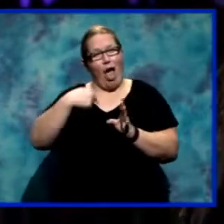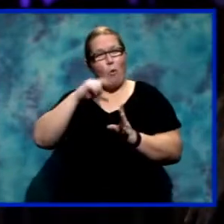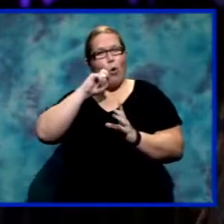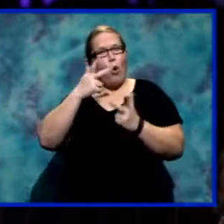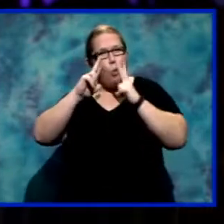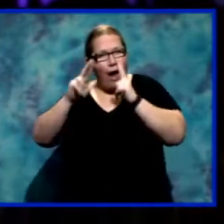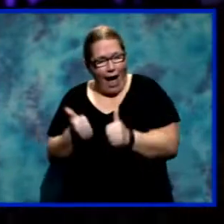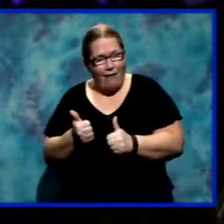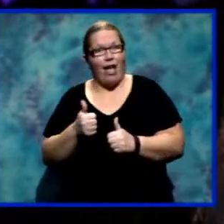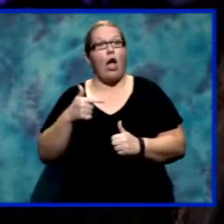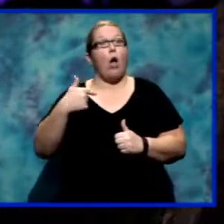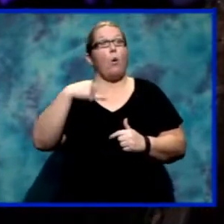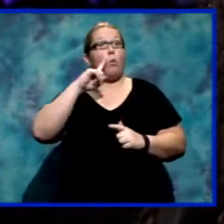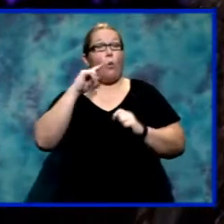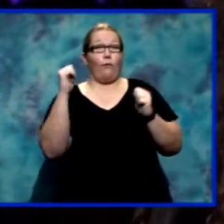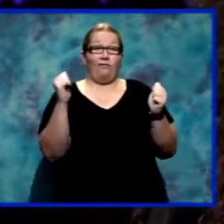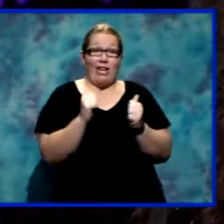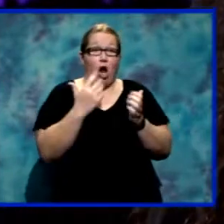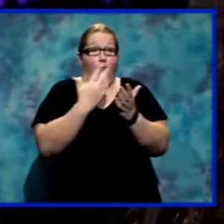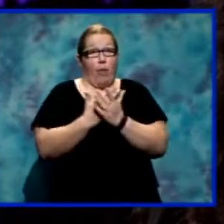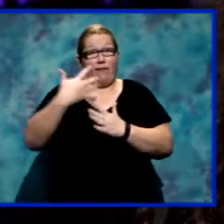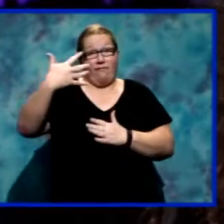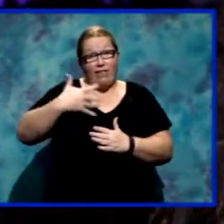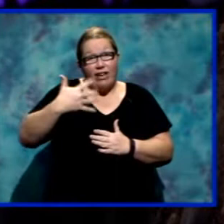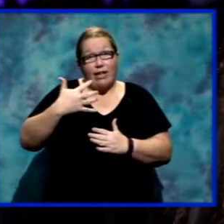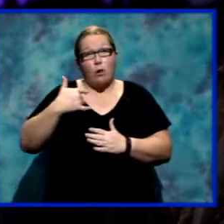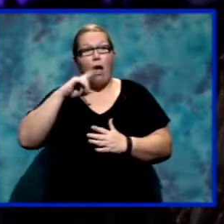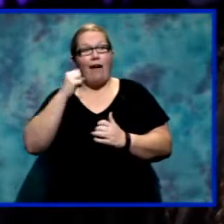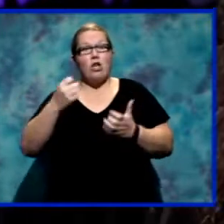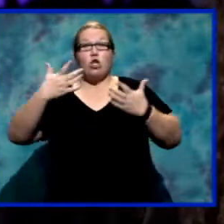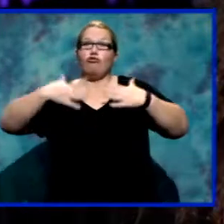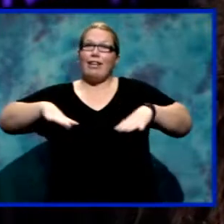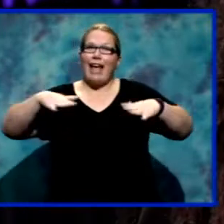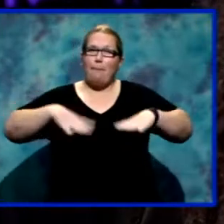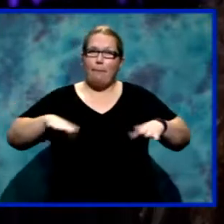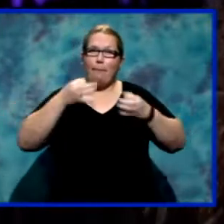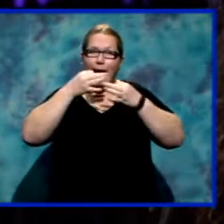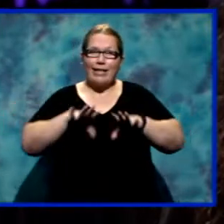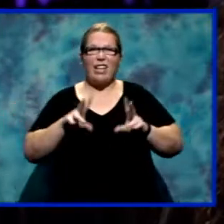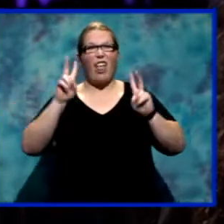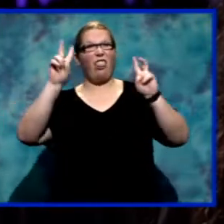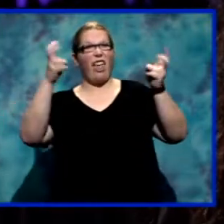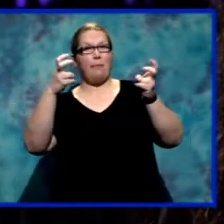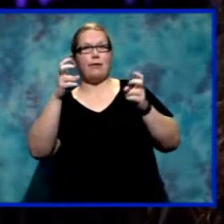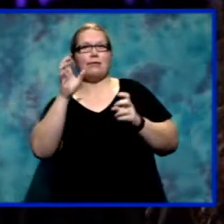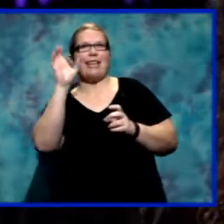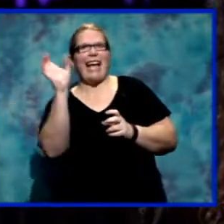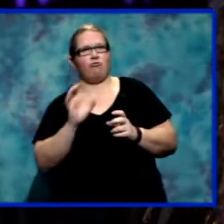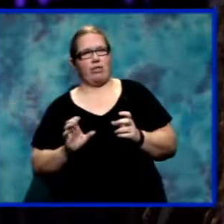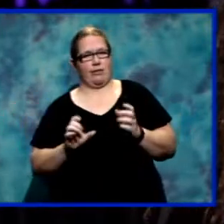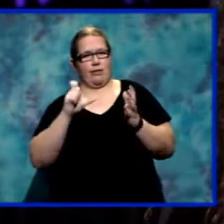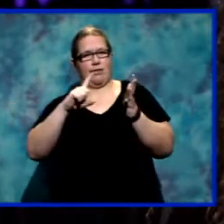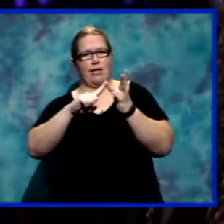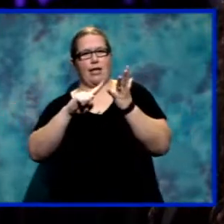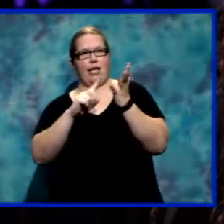will finish it off on the 15th. We're going to have a dress-up party, and the theme is countries. I